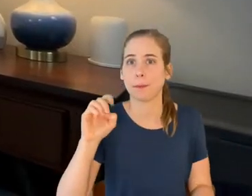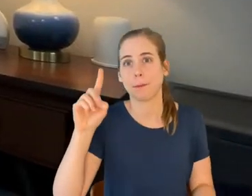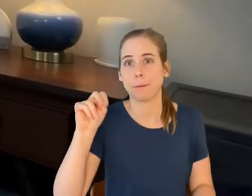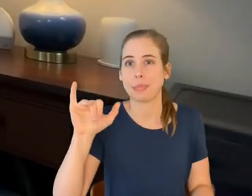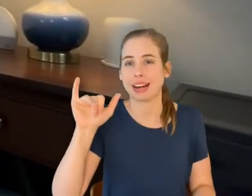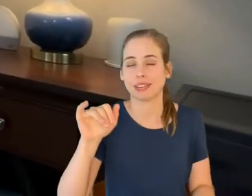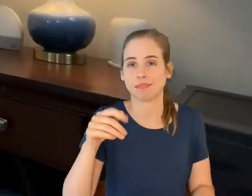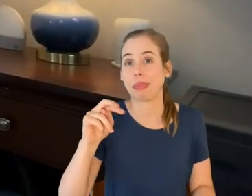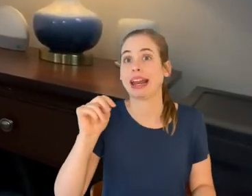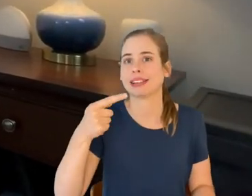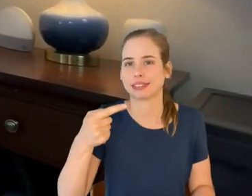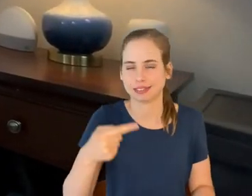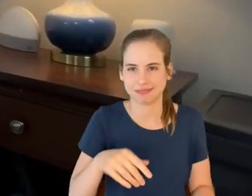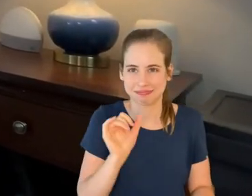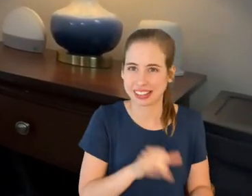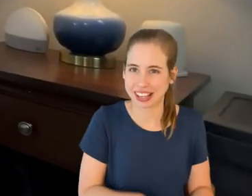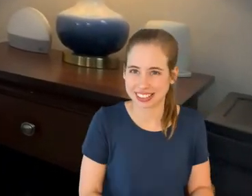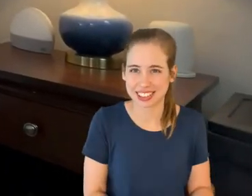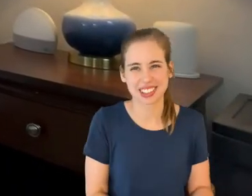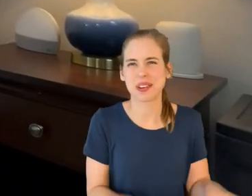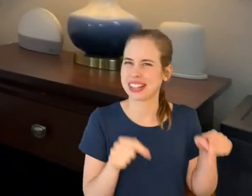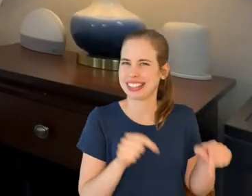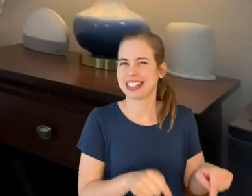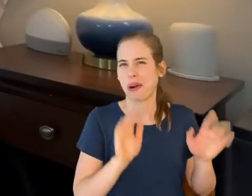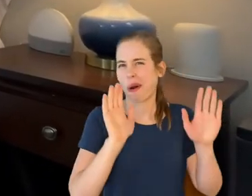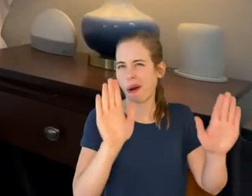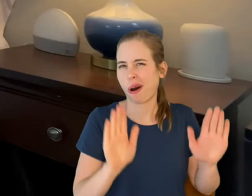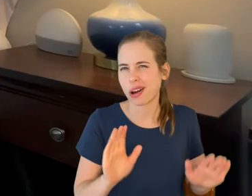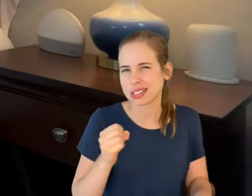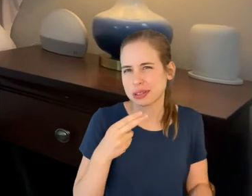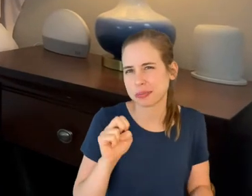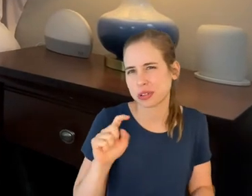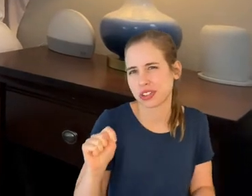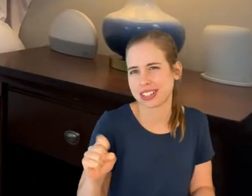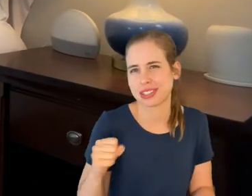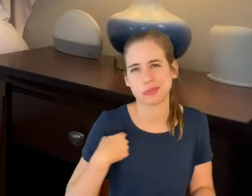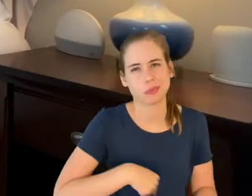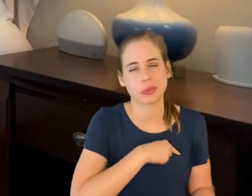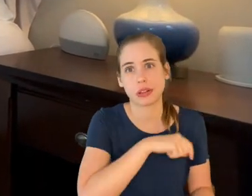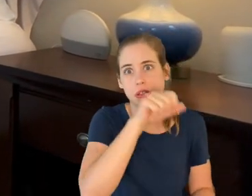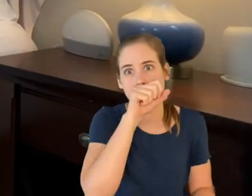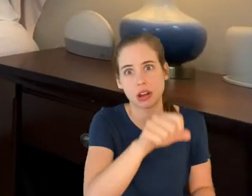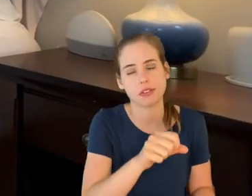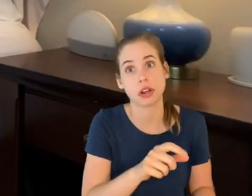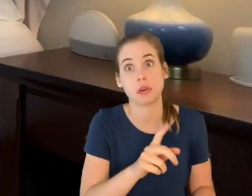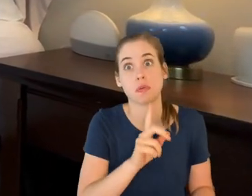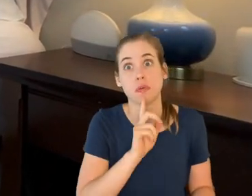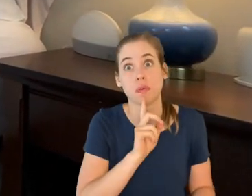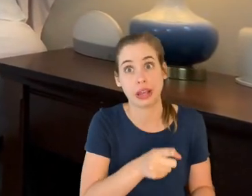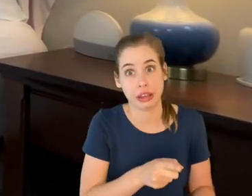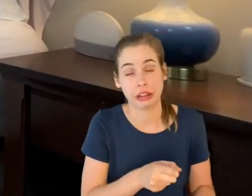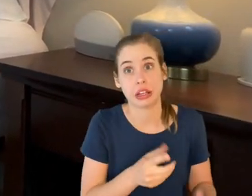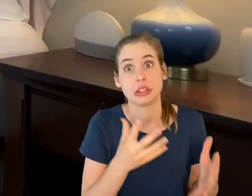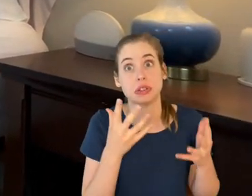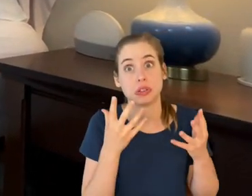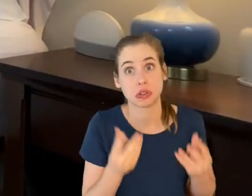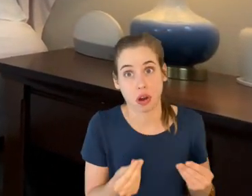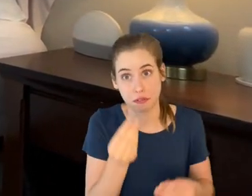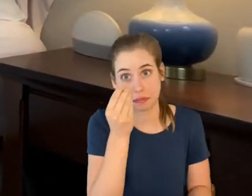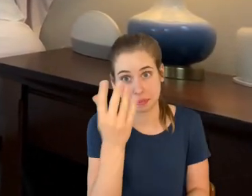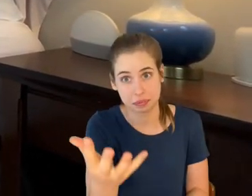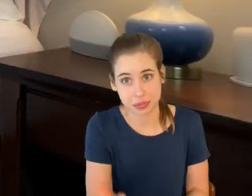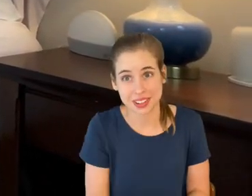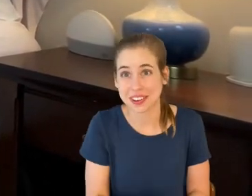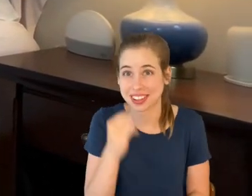all, guys, these are amazing sheets. We've absolutely been loving them. They are super soft. So if you're looking for some